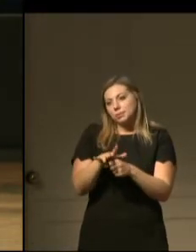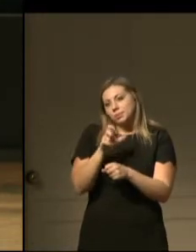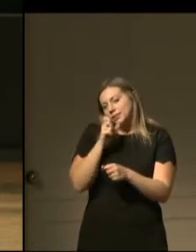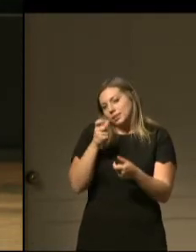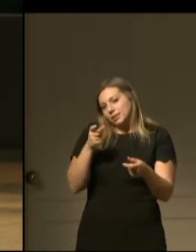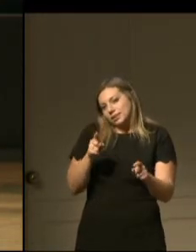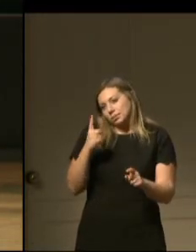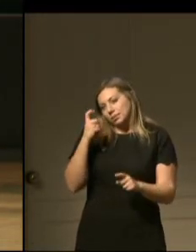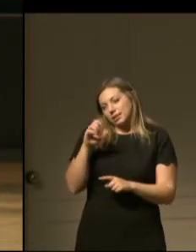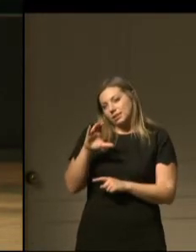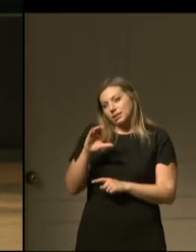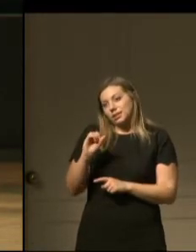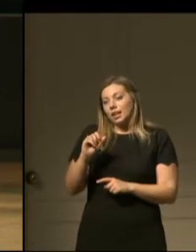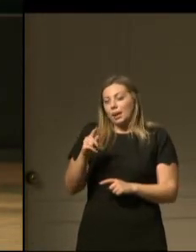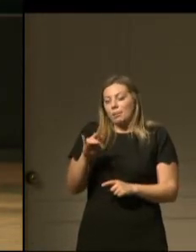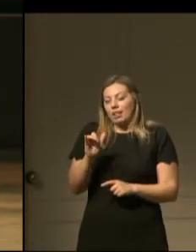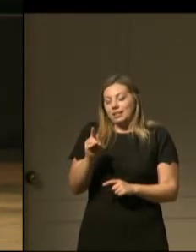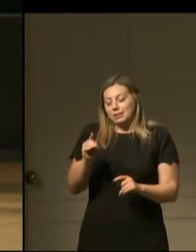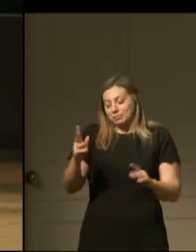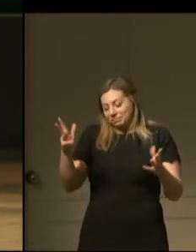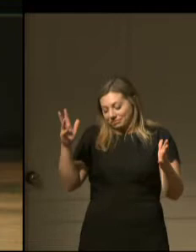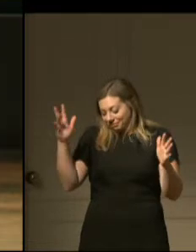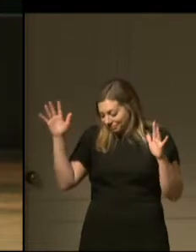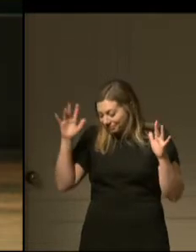because capitalism.